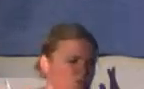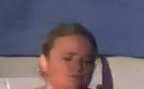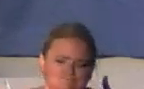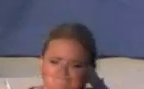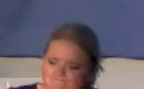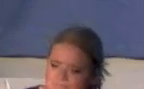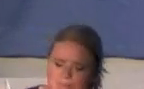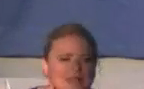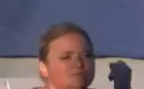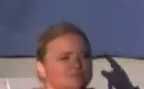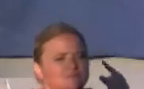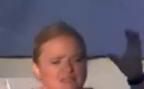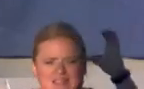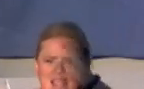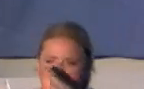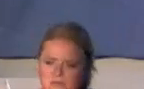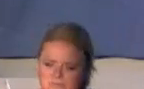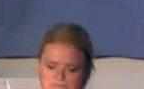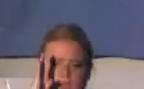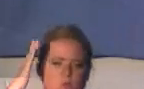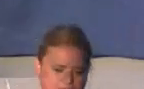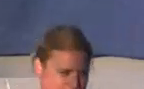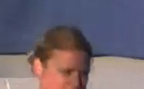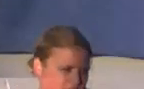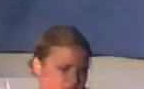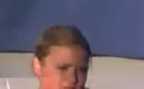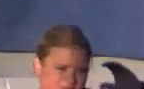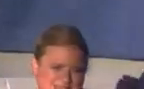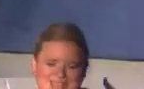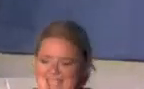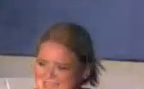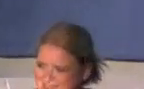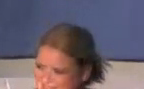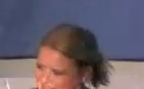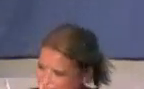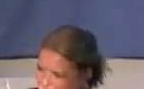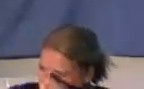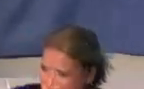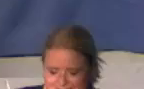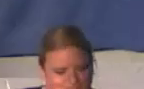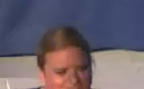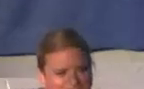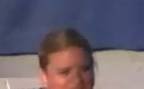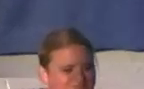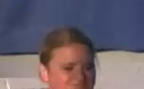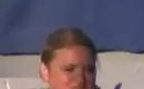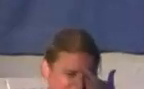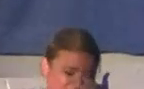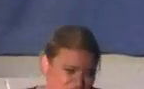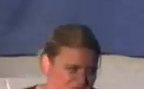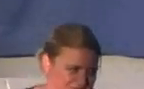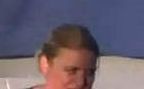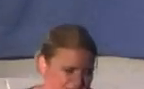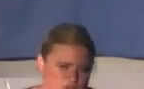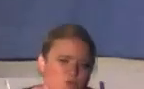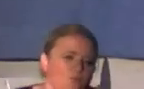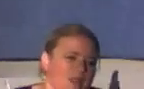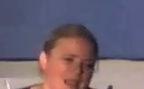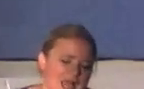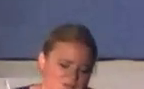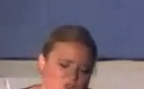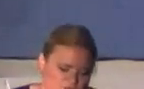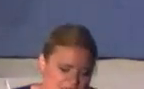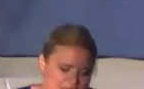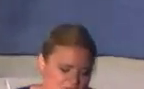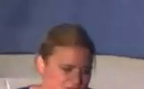the sun will go down and it will always rise. And the next day, however you are, trust me, you will have survived.